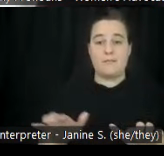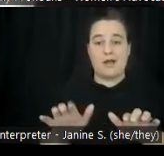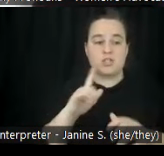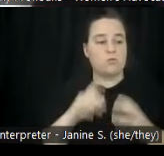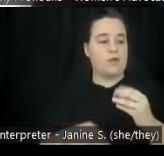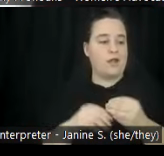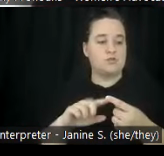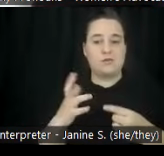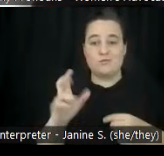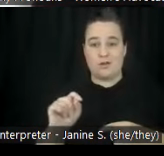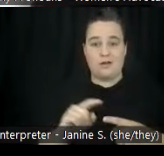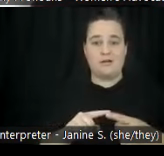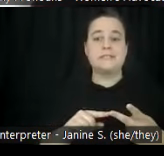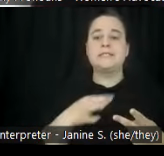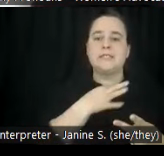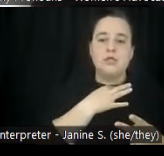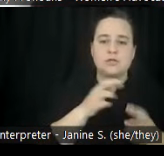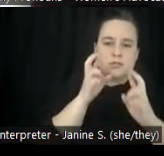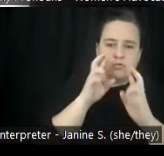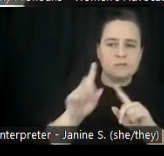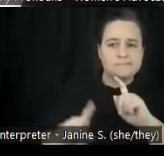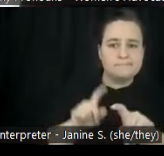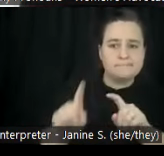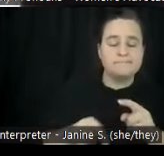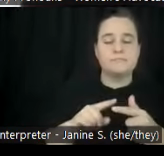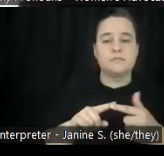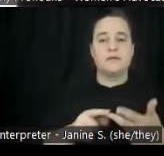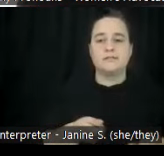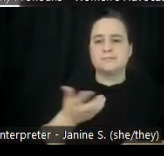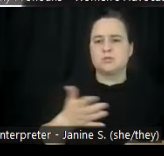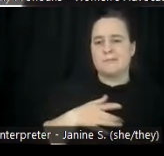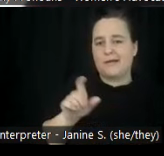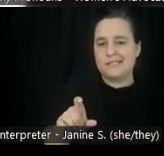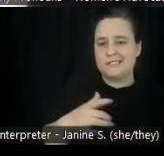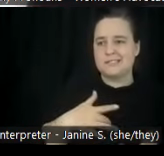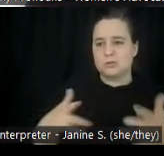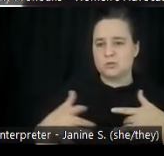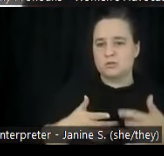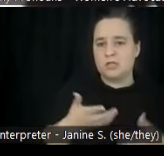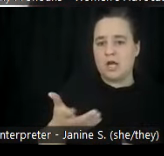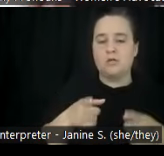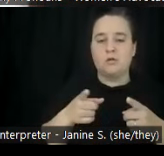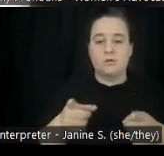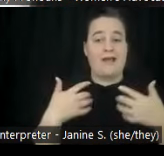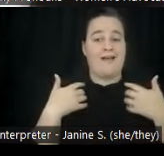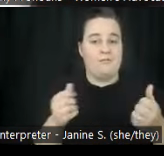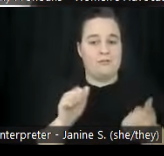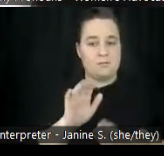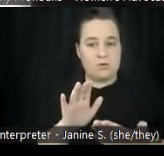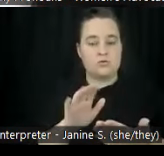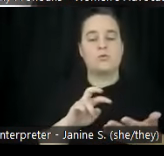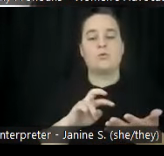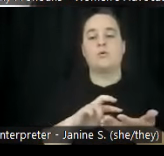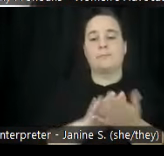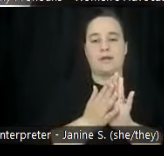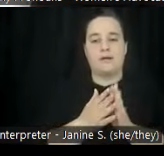chat, curious and respectful inquiry, and expressing needs and concerns in a healthy manner, which then ties into navigating conflict.